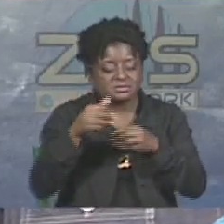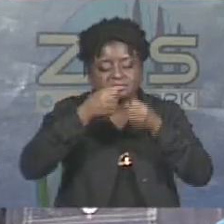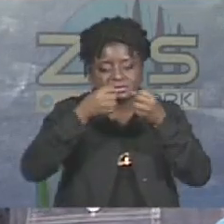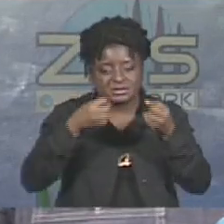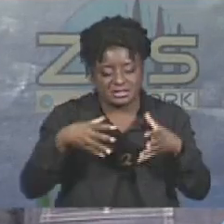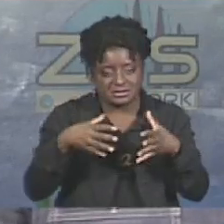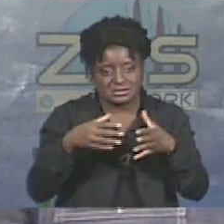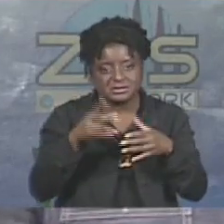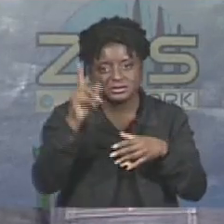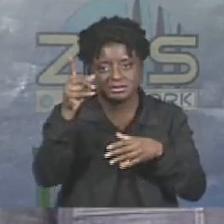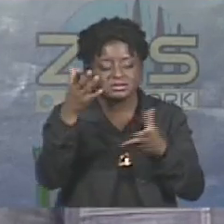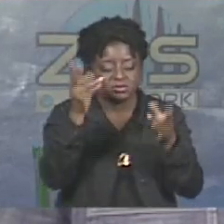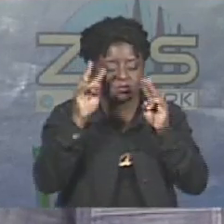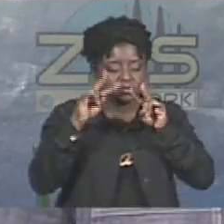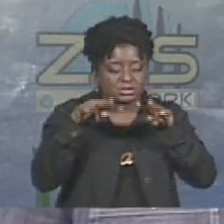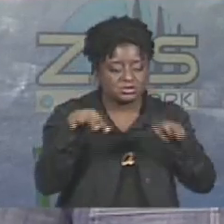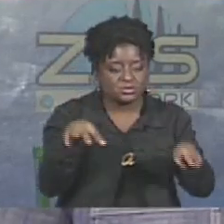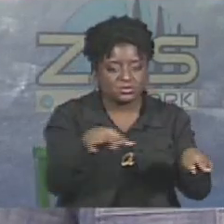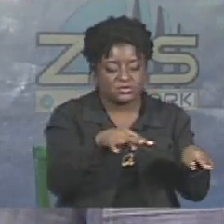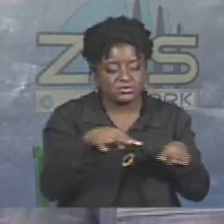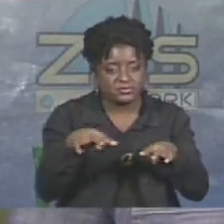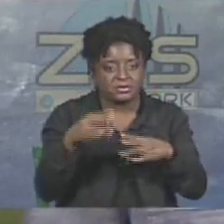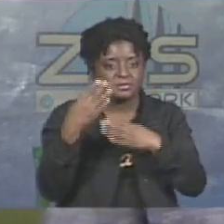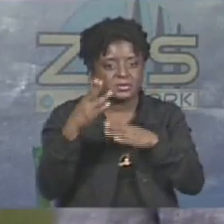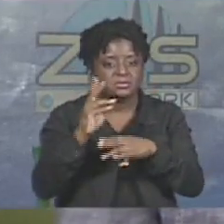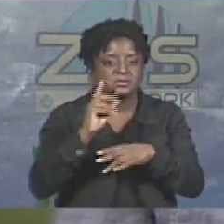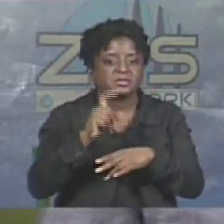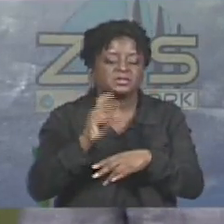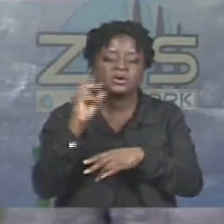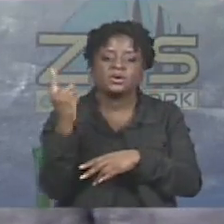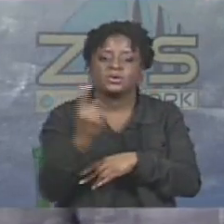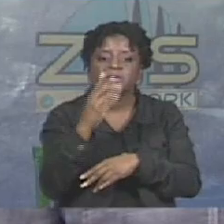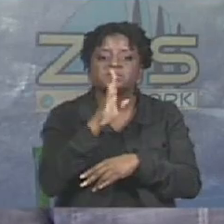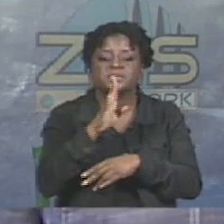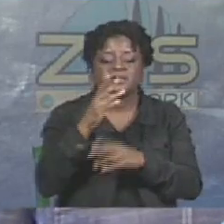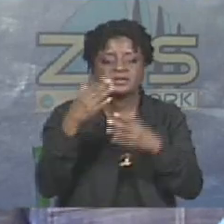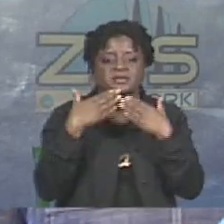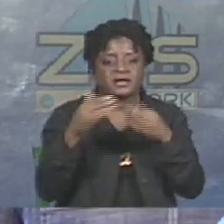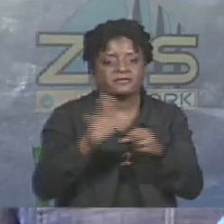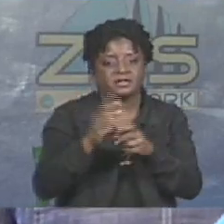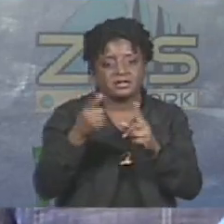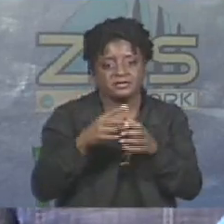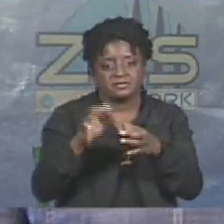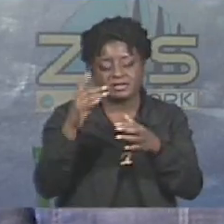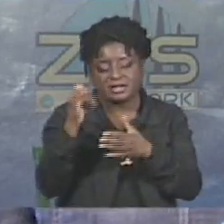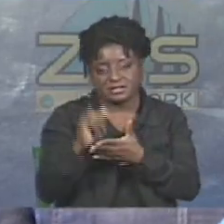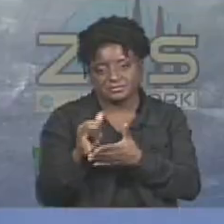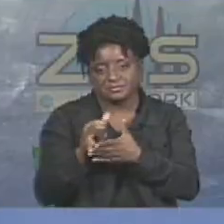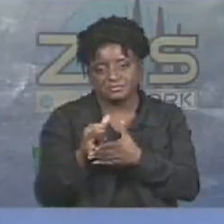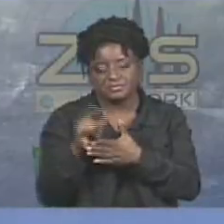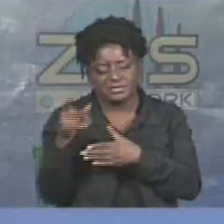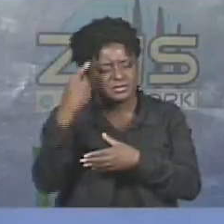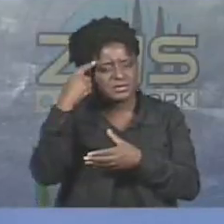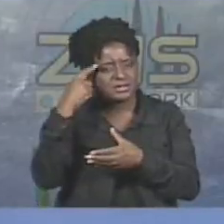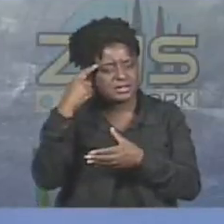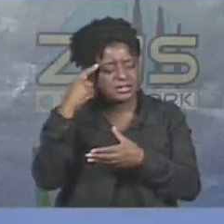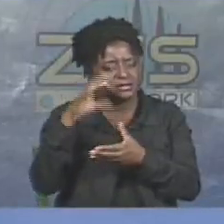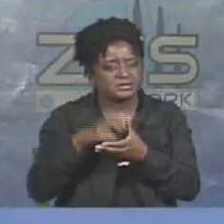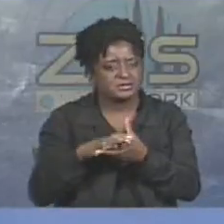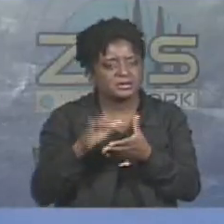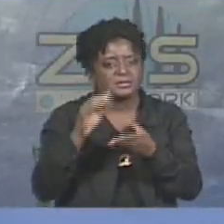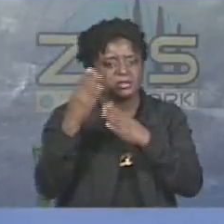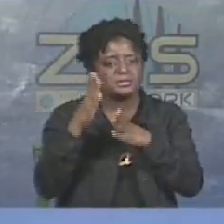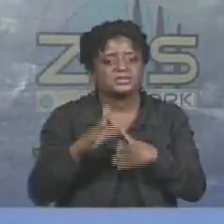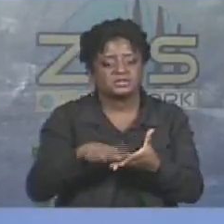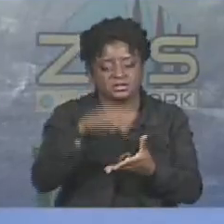blessed, and He has watched over the Bahamas, and we must always be thankful of that. Prime Minister Minnis says he believes Bahamians learned a